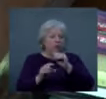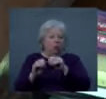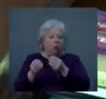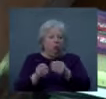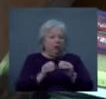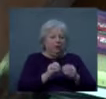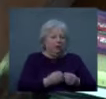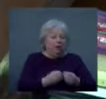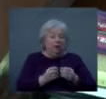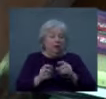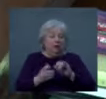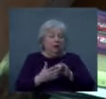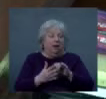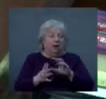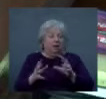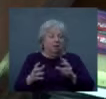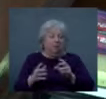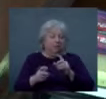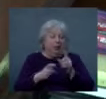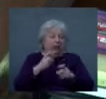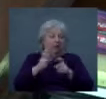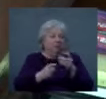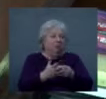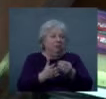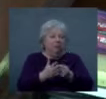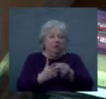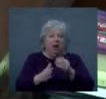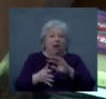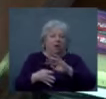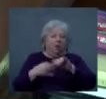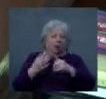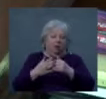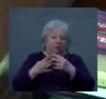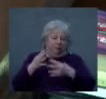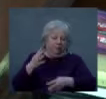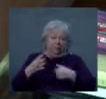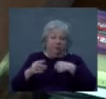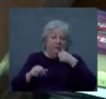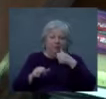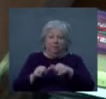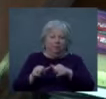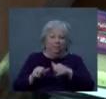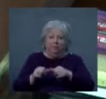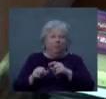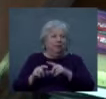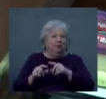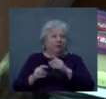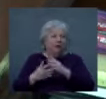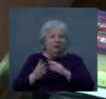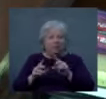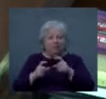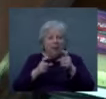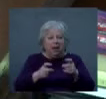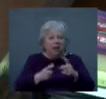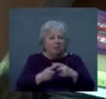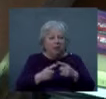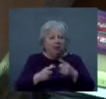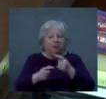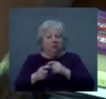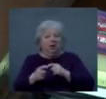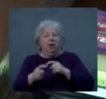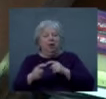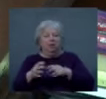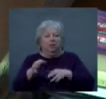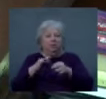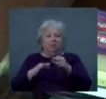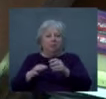right now I don't remember what all of them were. I remember one of them, and then I think that they gave some and then moved back, and somebody else gave it in